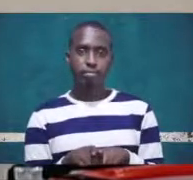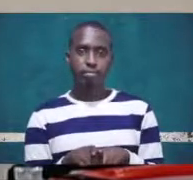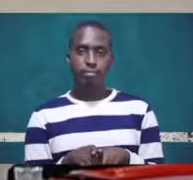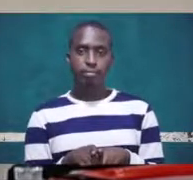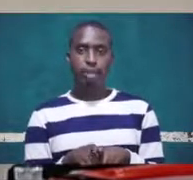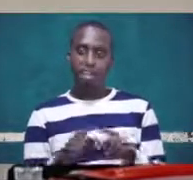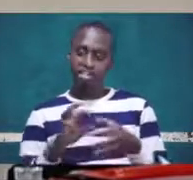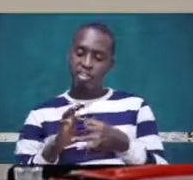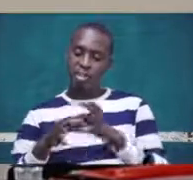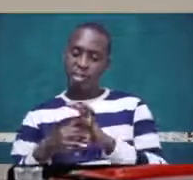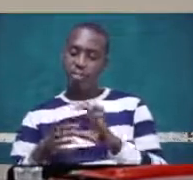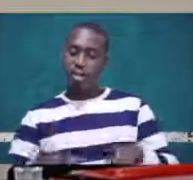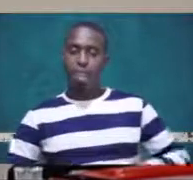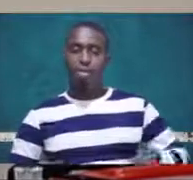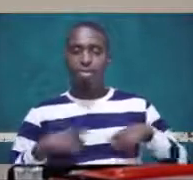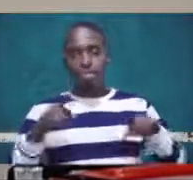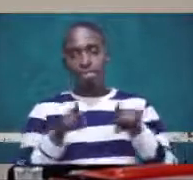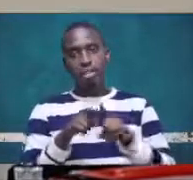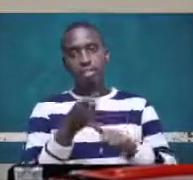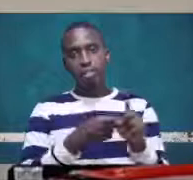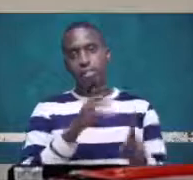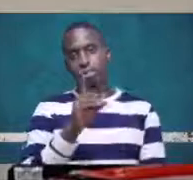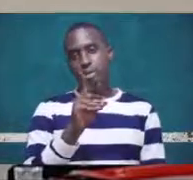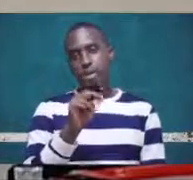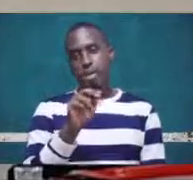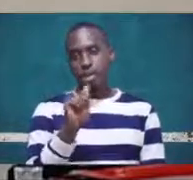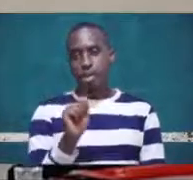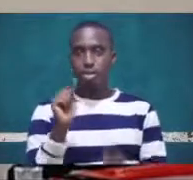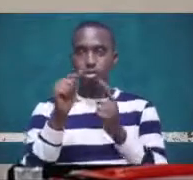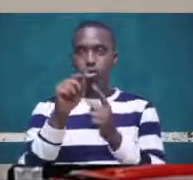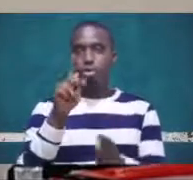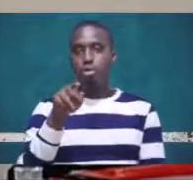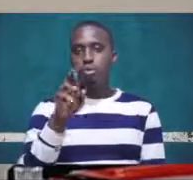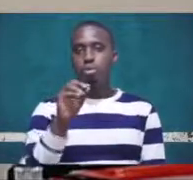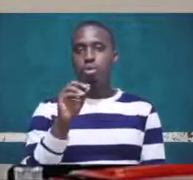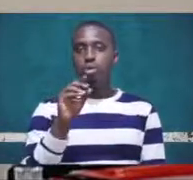The chain of life is the same, from the DNA to the protein.